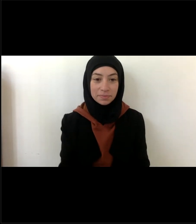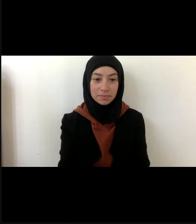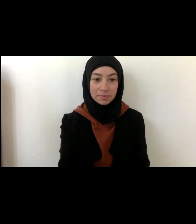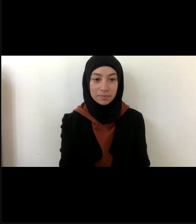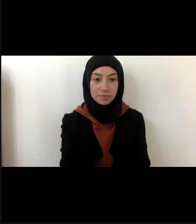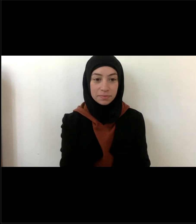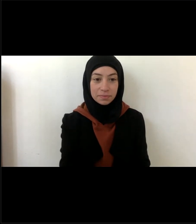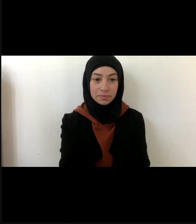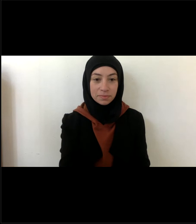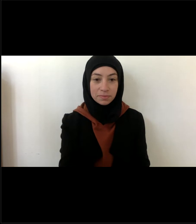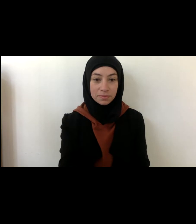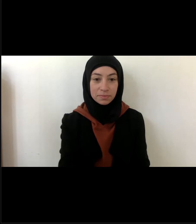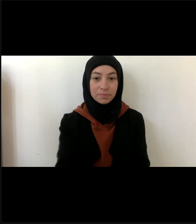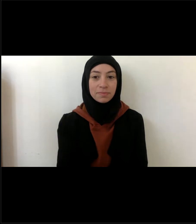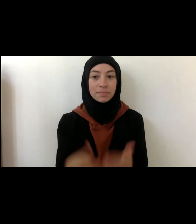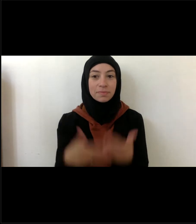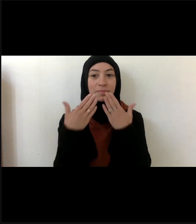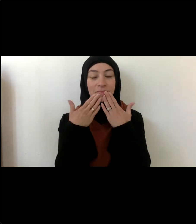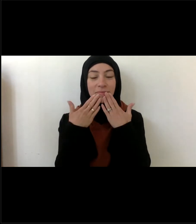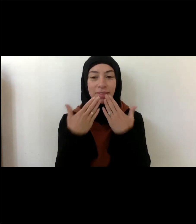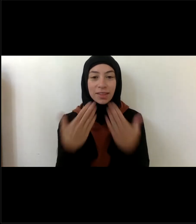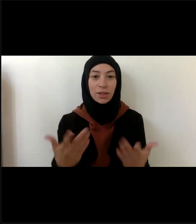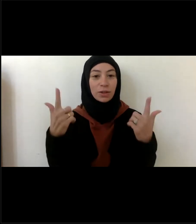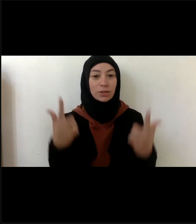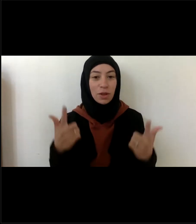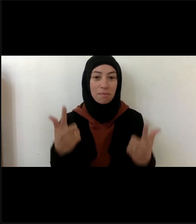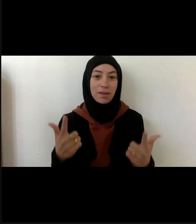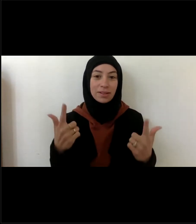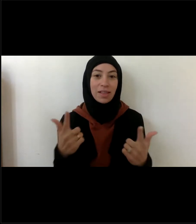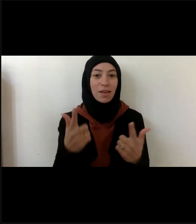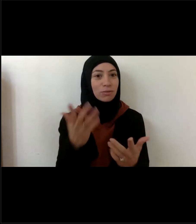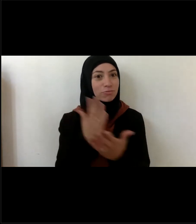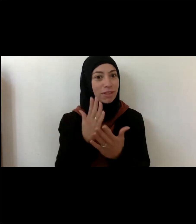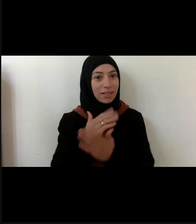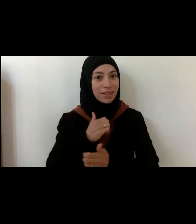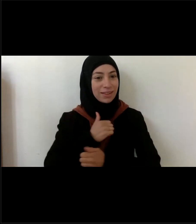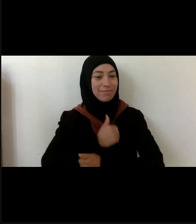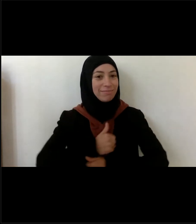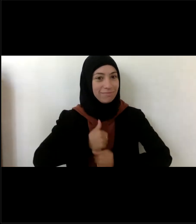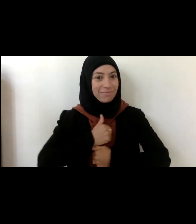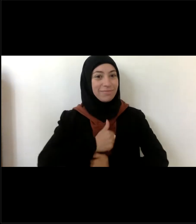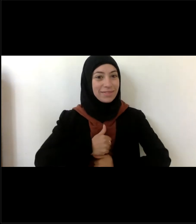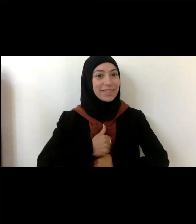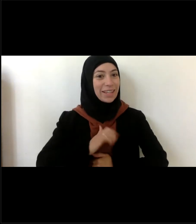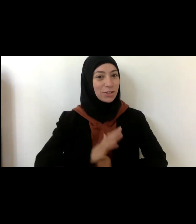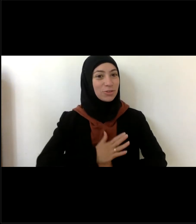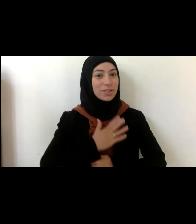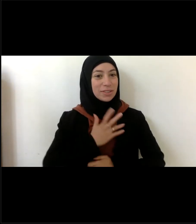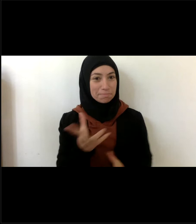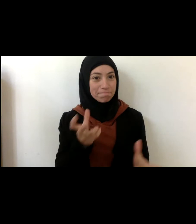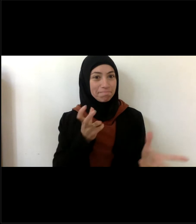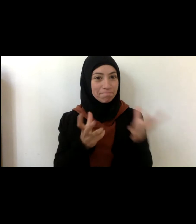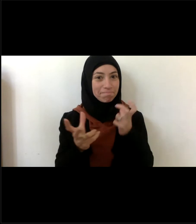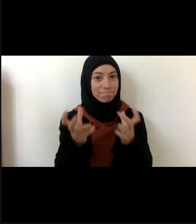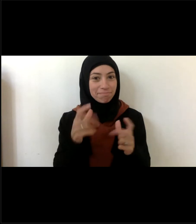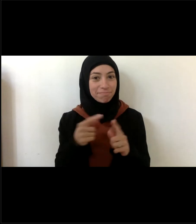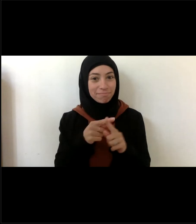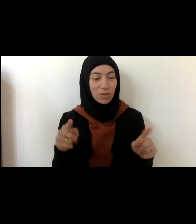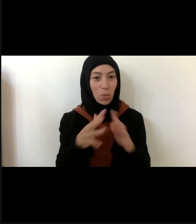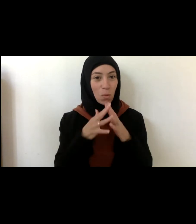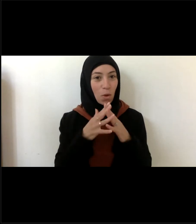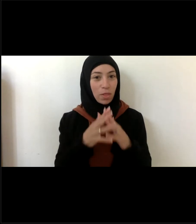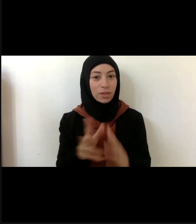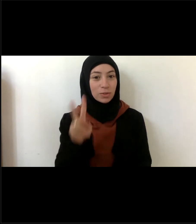Great. Thank you so much, Katie and Elizabeth. That was really interesting and I think very useful to everyone.